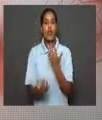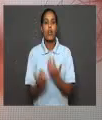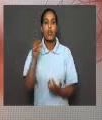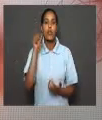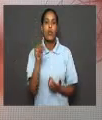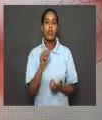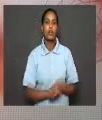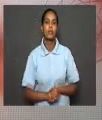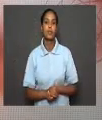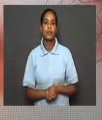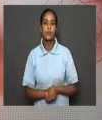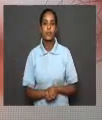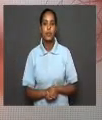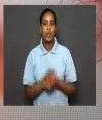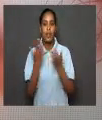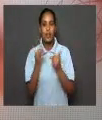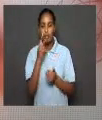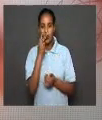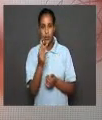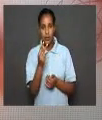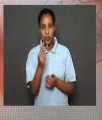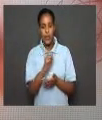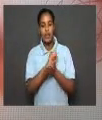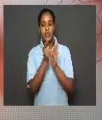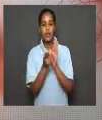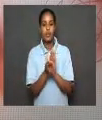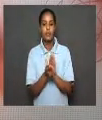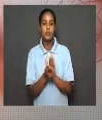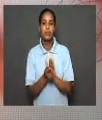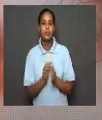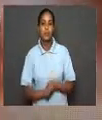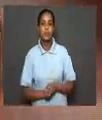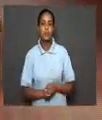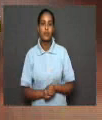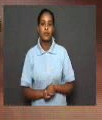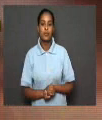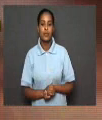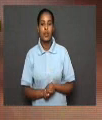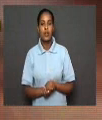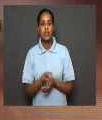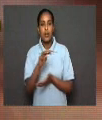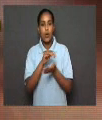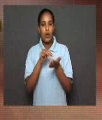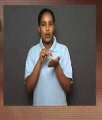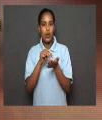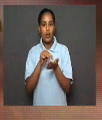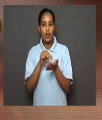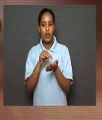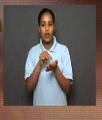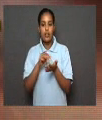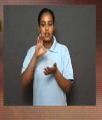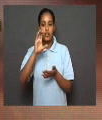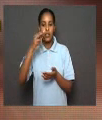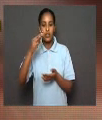boiling point. Let us look at an example. The molecules of